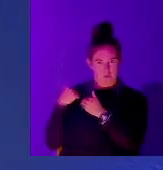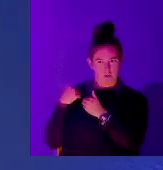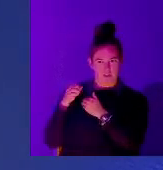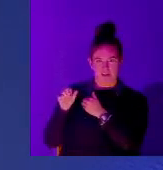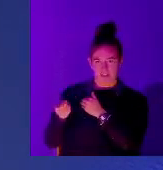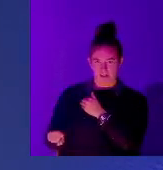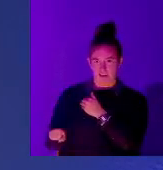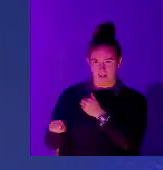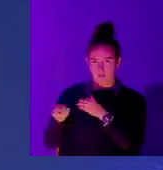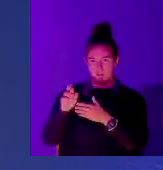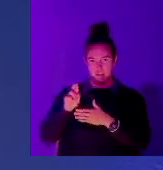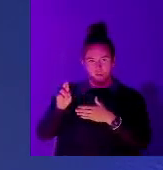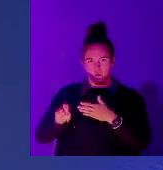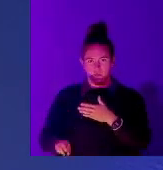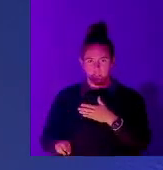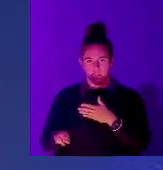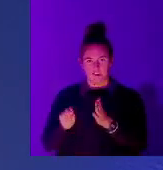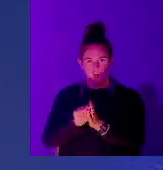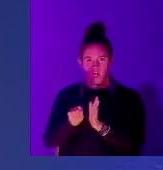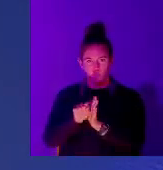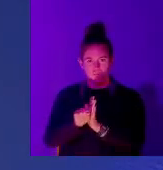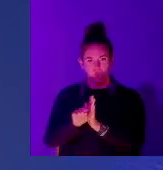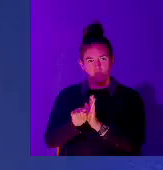gospel to make it more attractive.